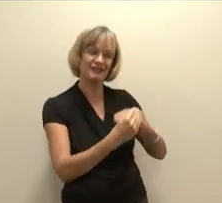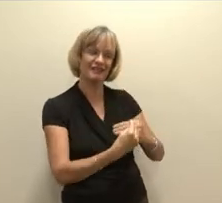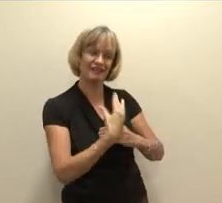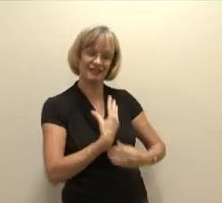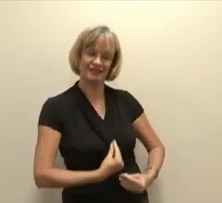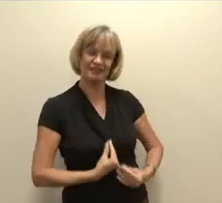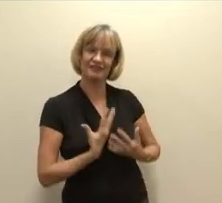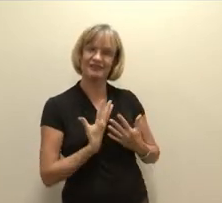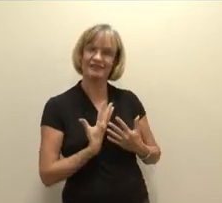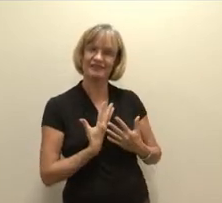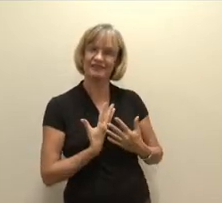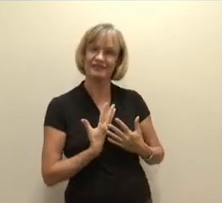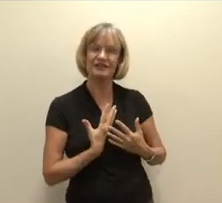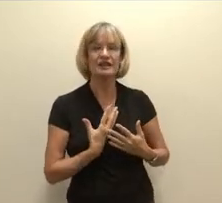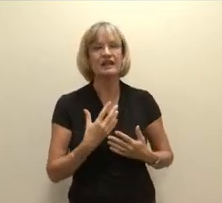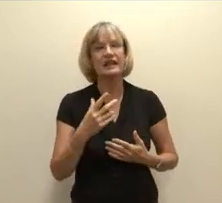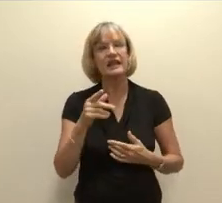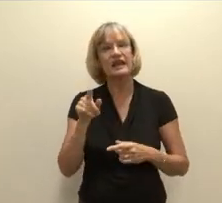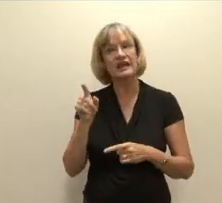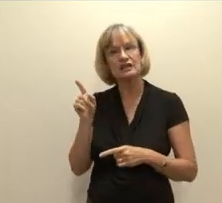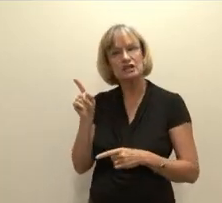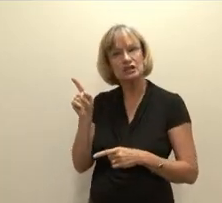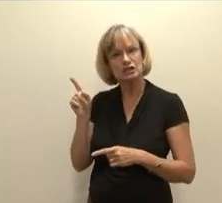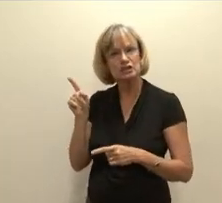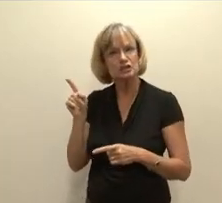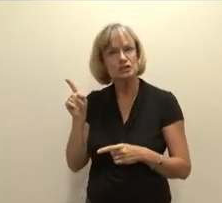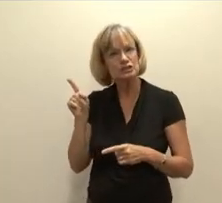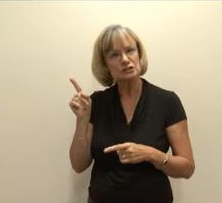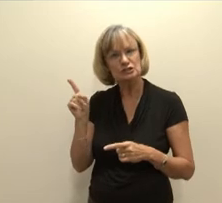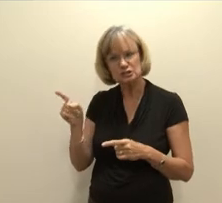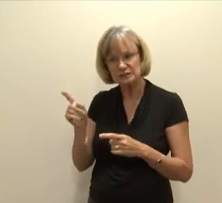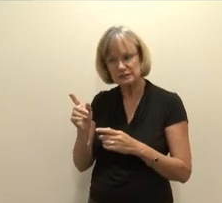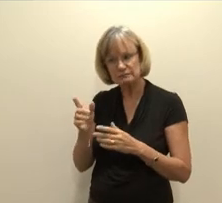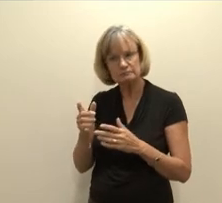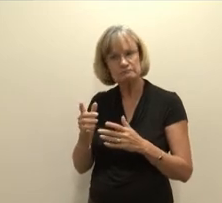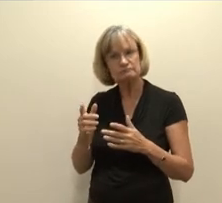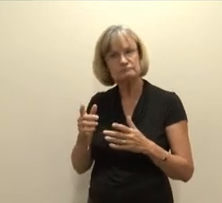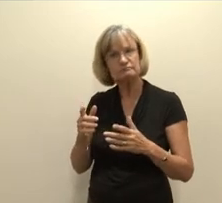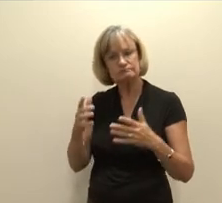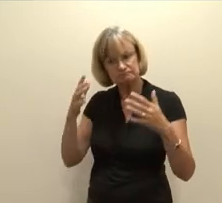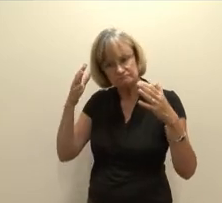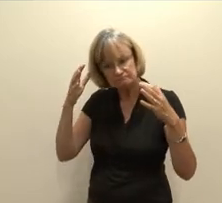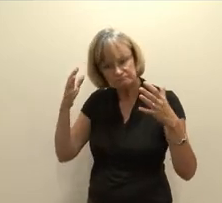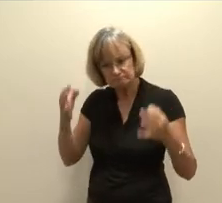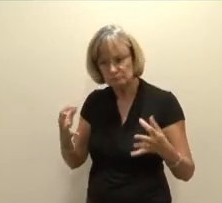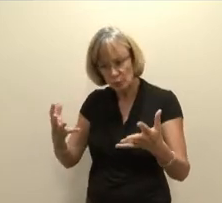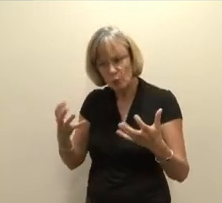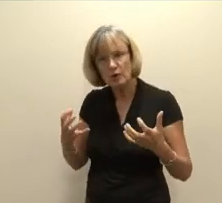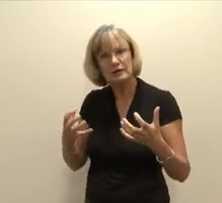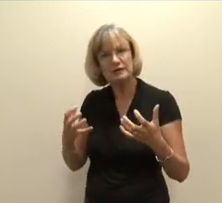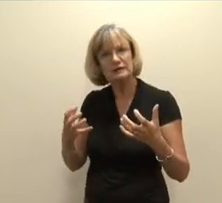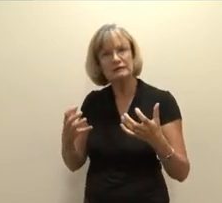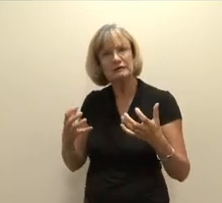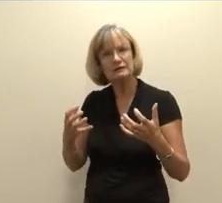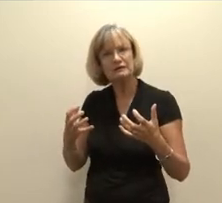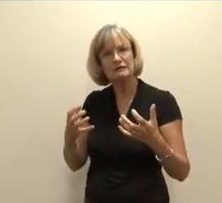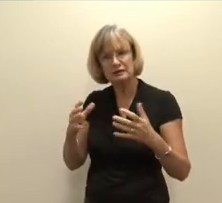that students knew that their teachers believed in them. She became a